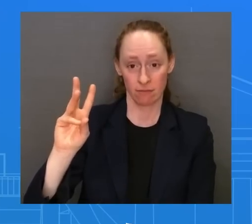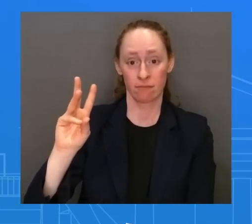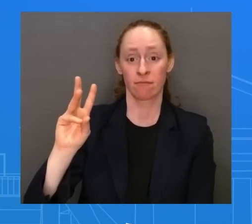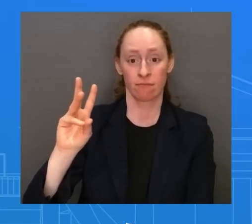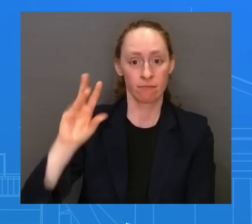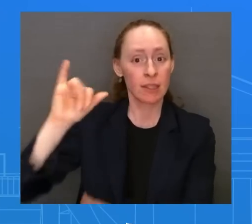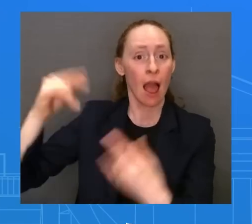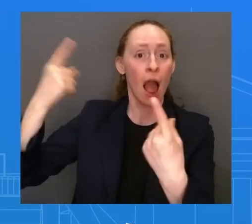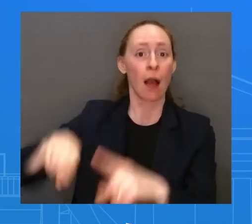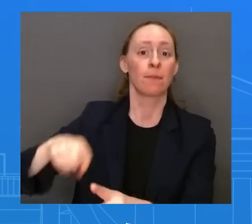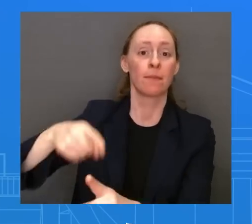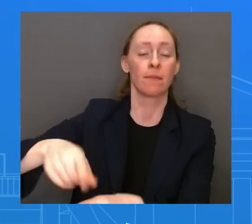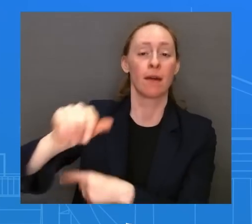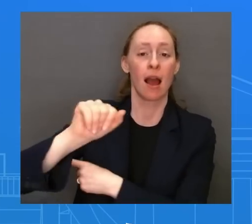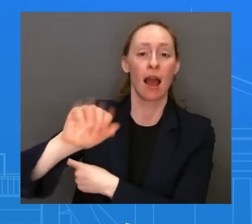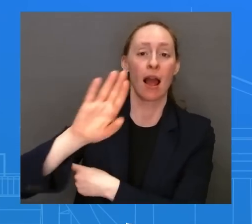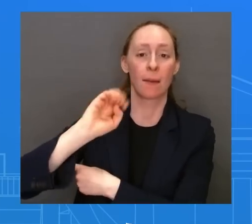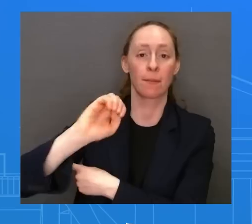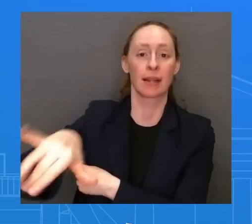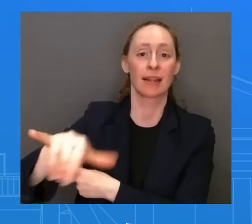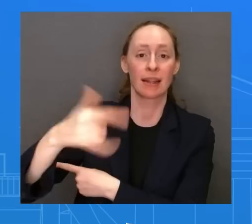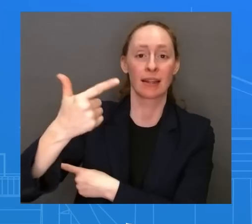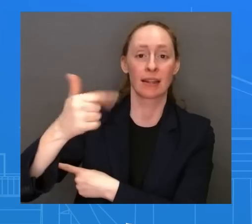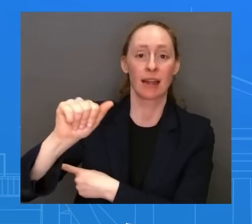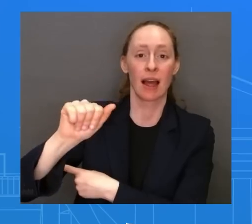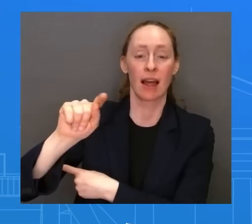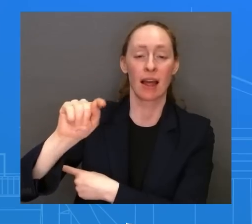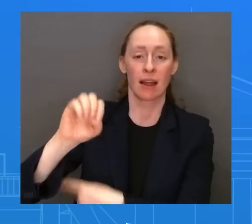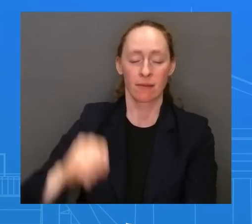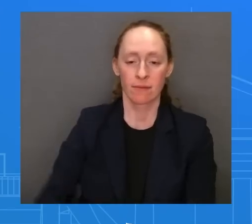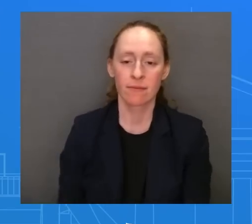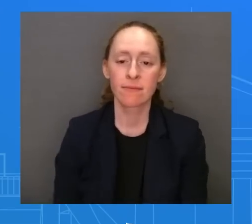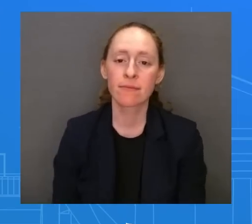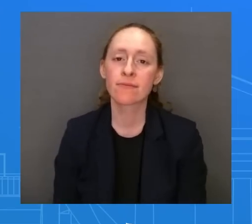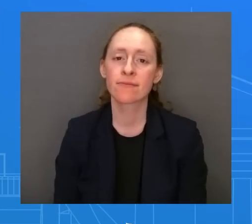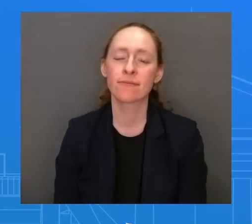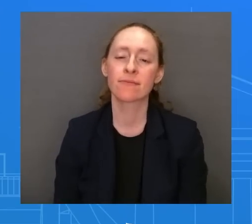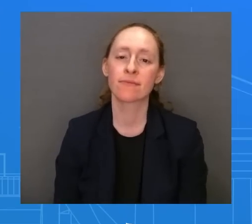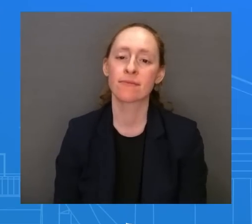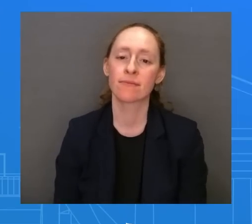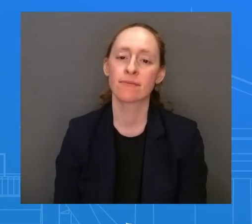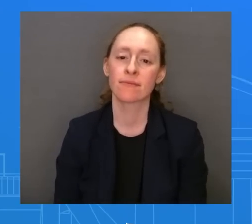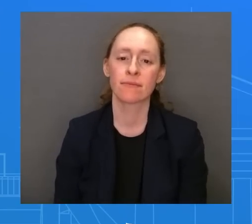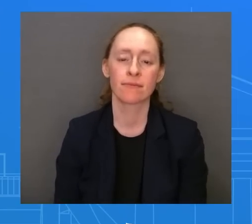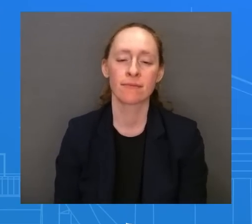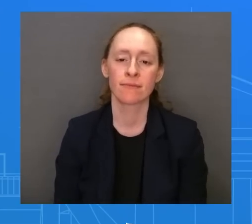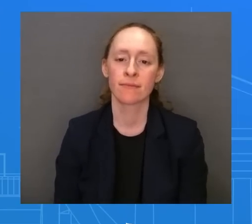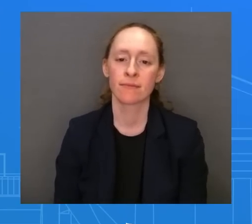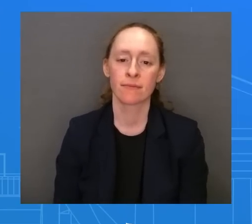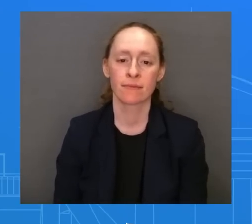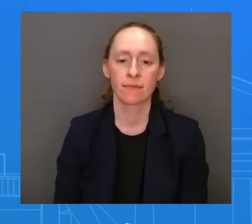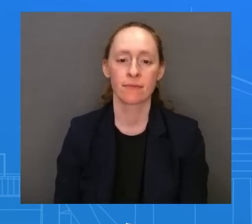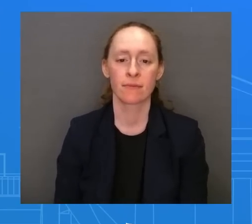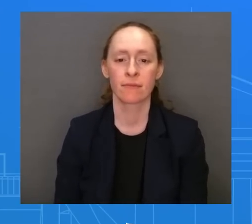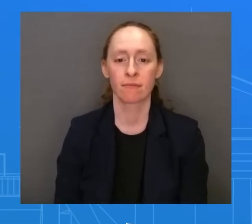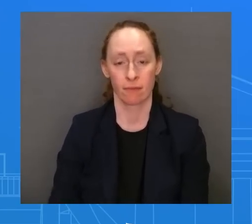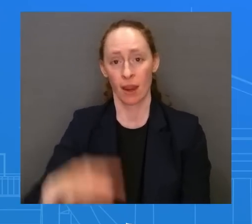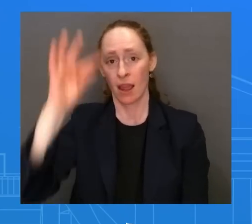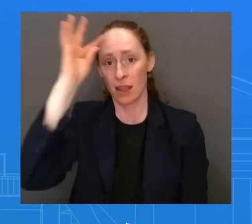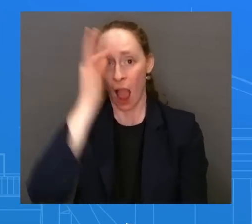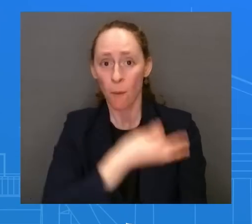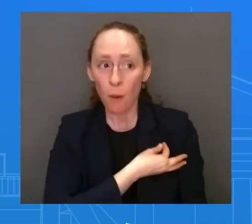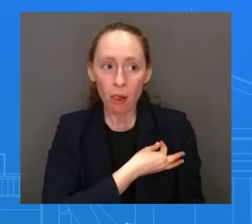in which of course there was a kinetic strike taken in downtown Kabul uh there was a there was high temp and so the advice of his